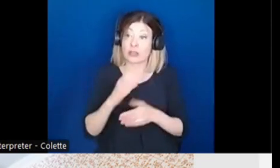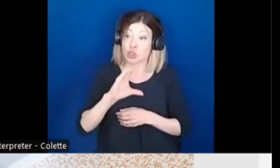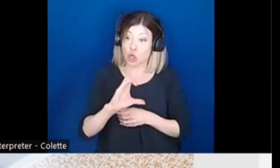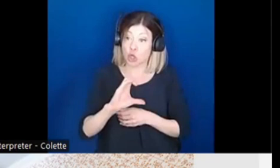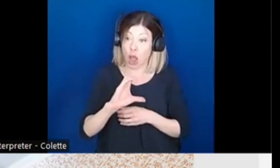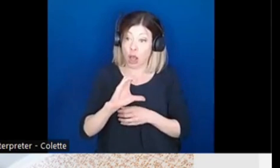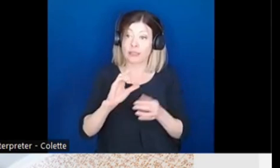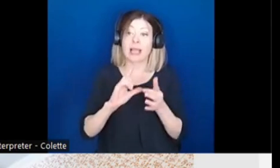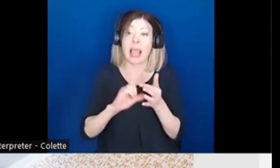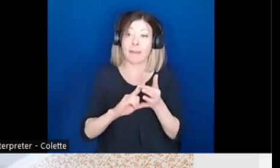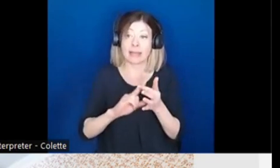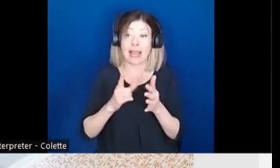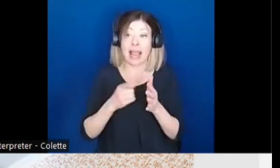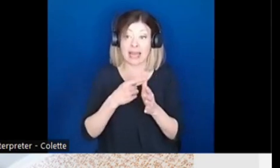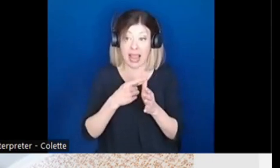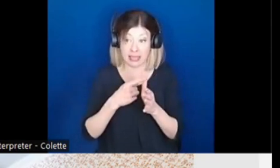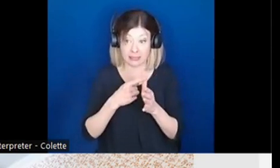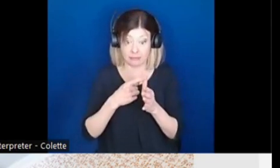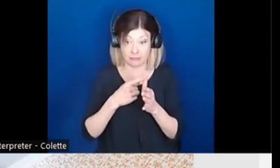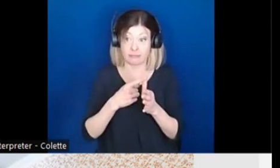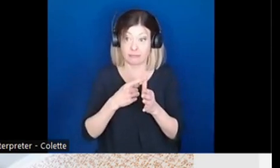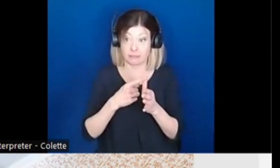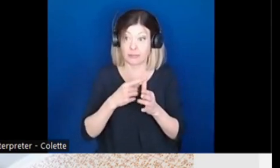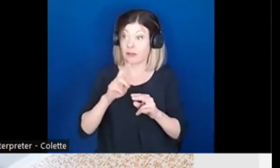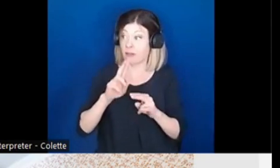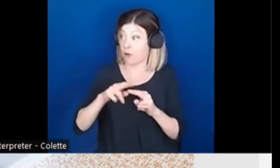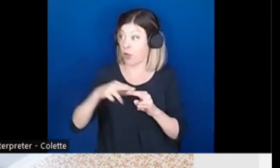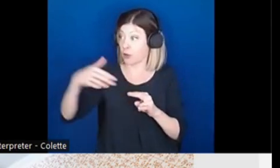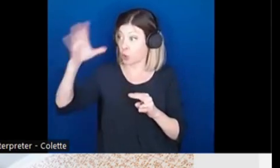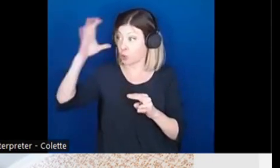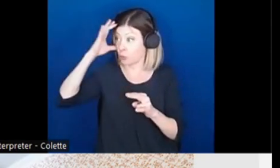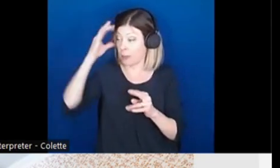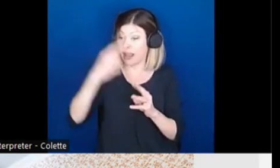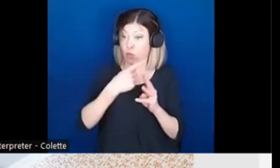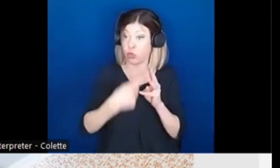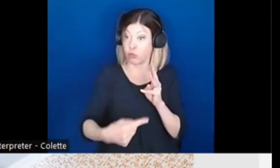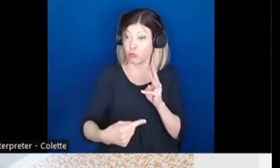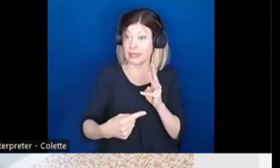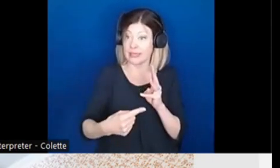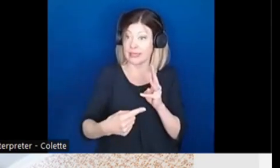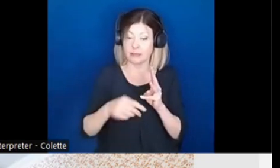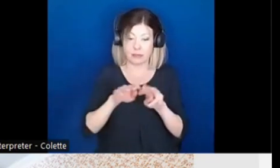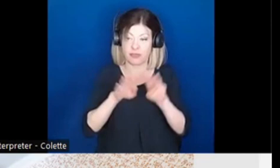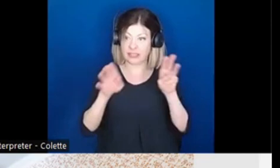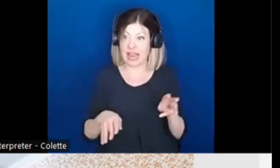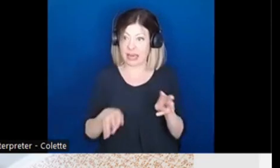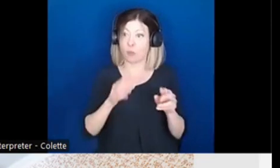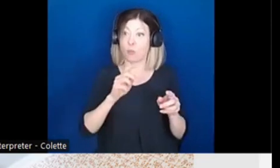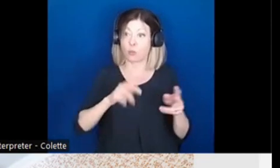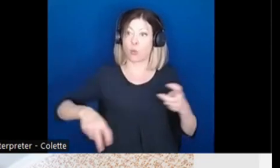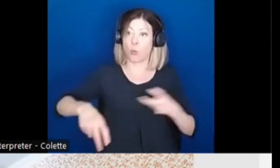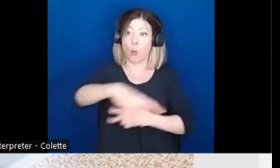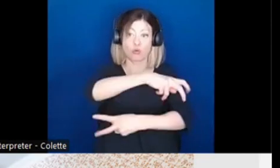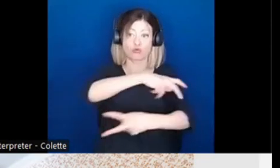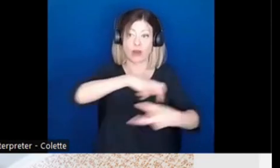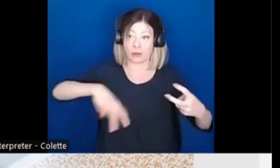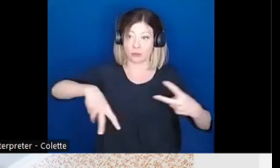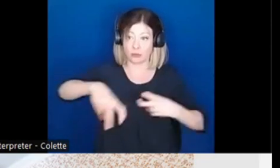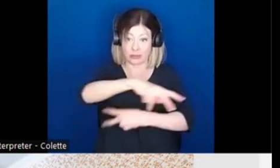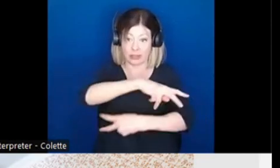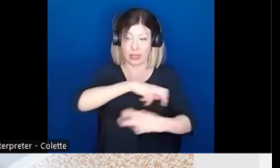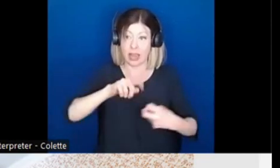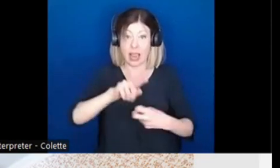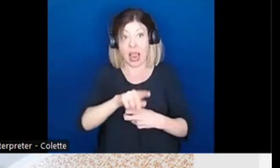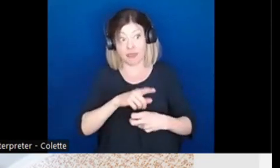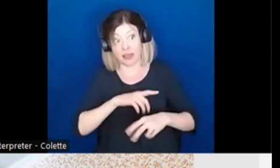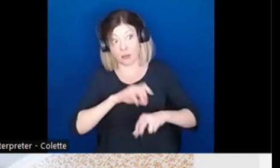at the end of the day. The father would go to bed. The girls would walk around the table and they'd talk about their ideas that they had for